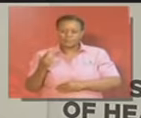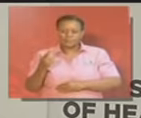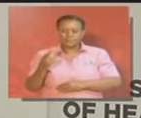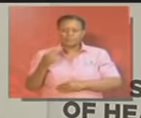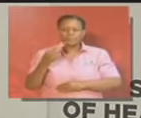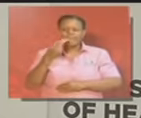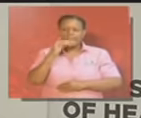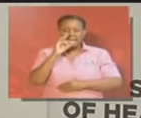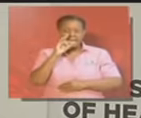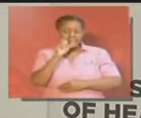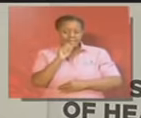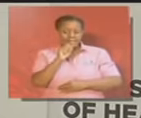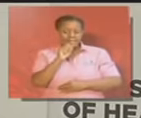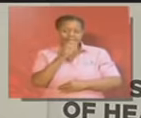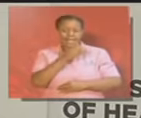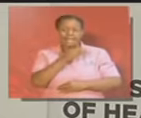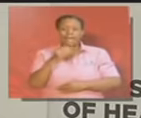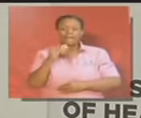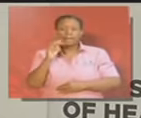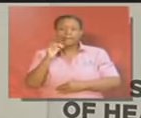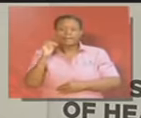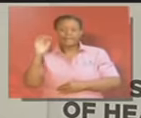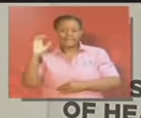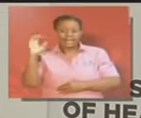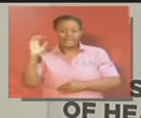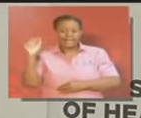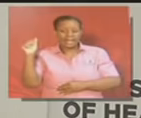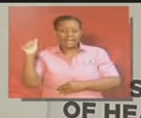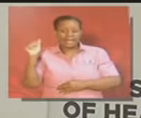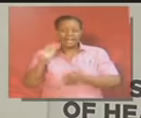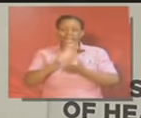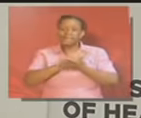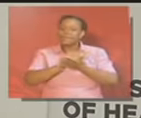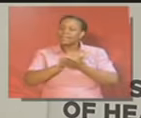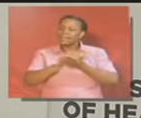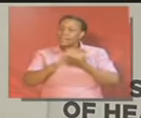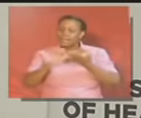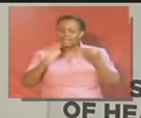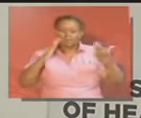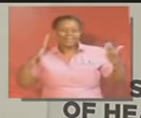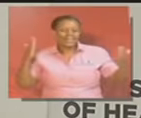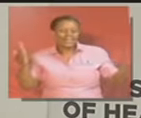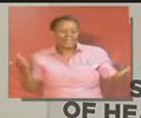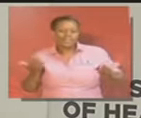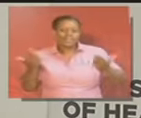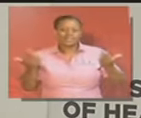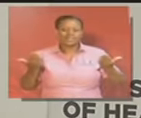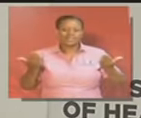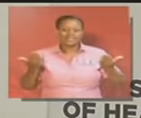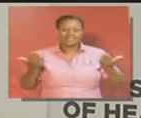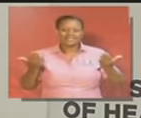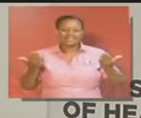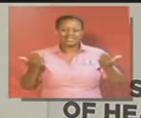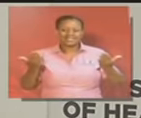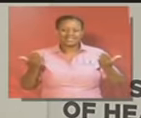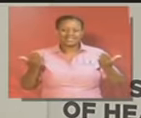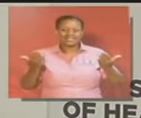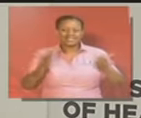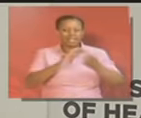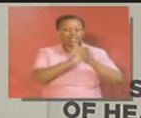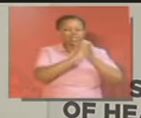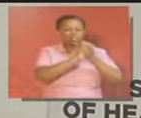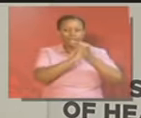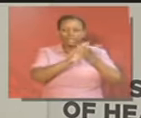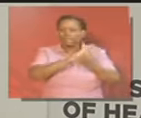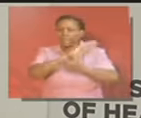Alcantara. It's nice to be here. Greetings also to all healthcare workers and to the media